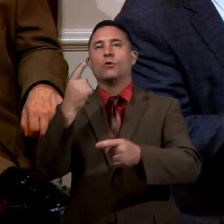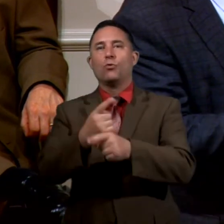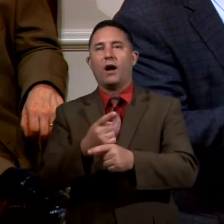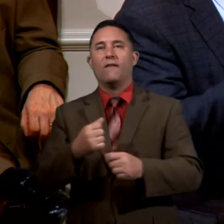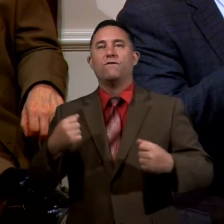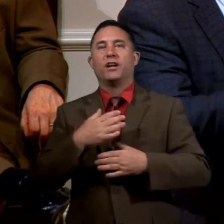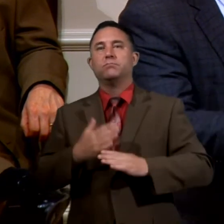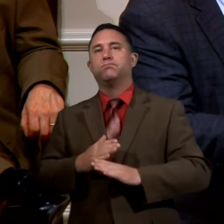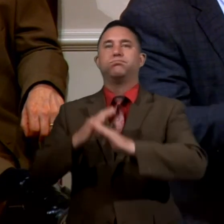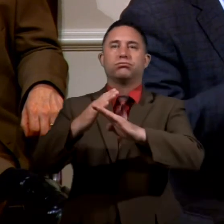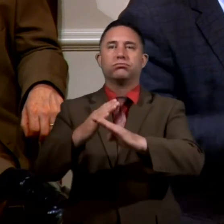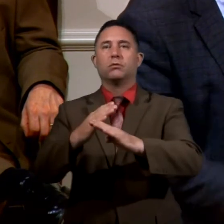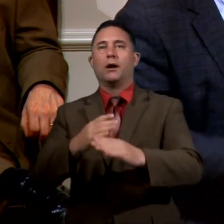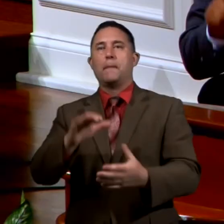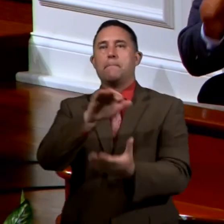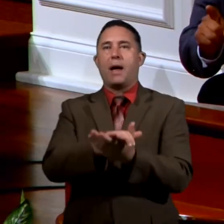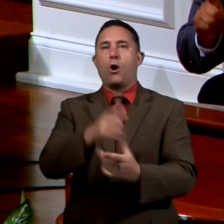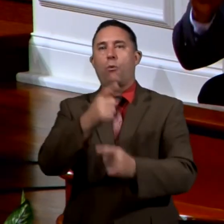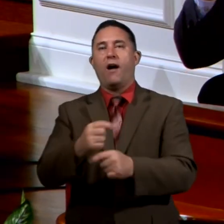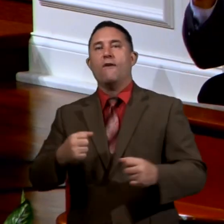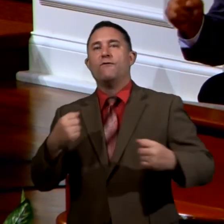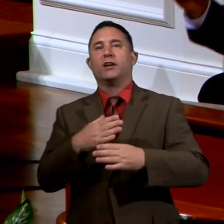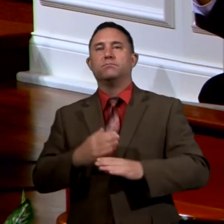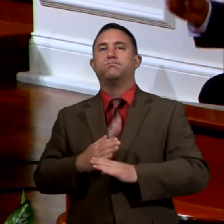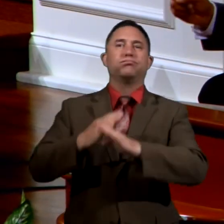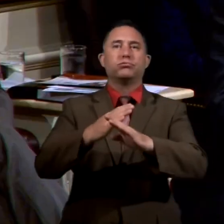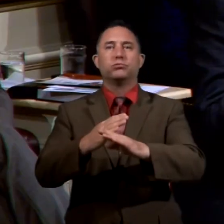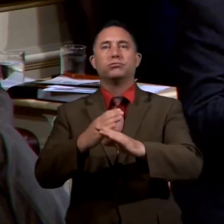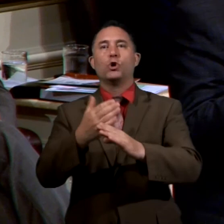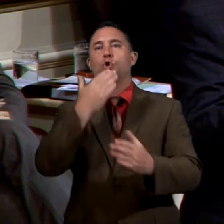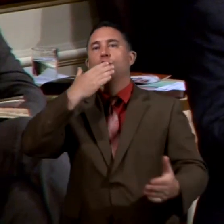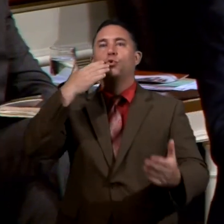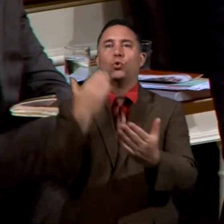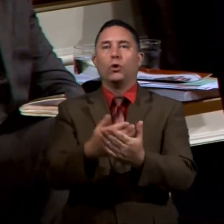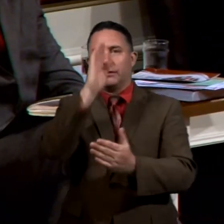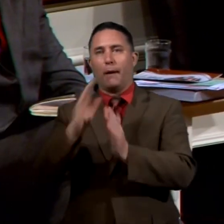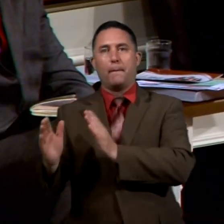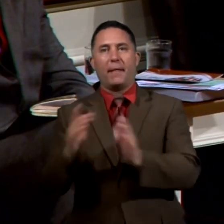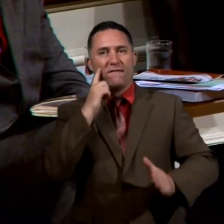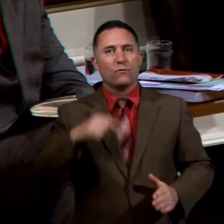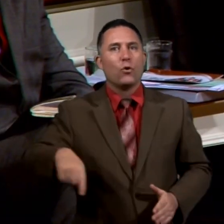will keep you from marrying right. Fear will keep you from anything good that God has for you.